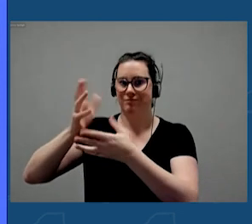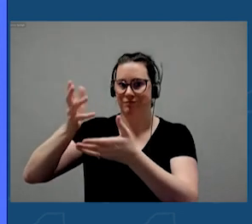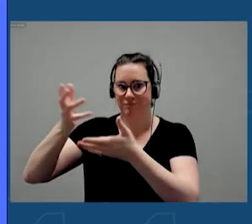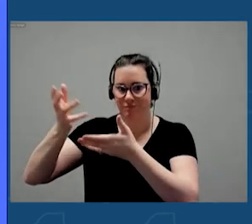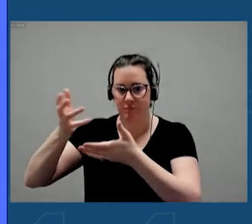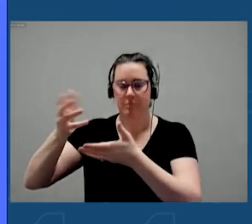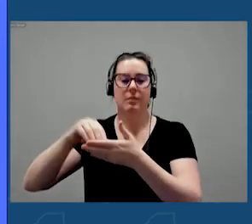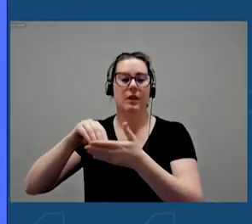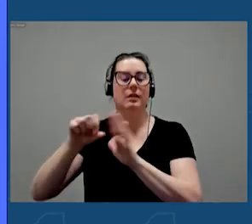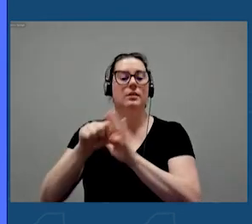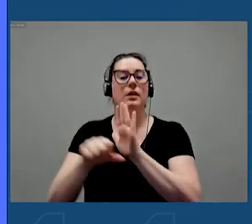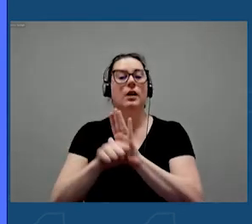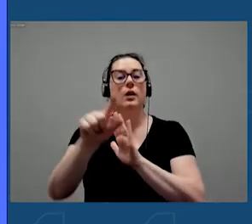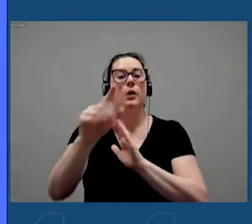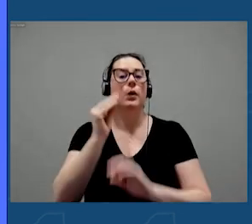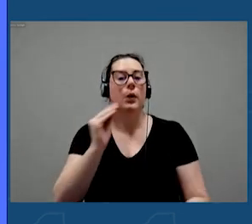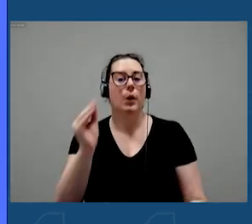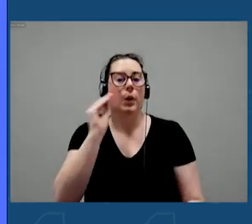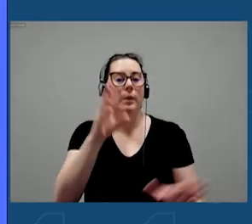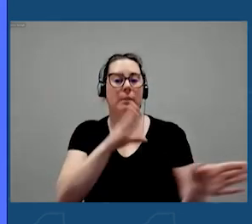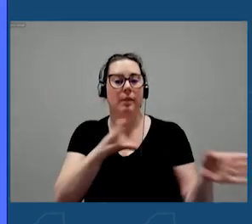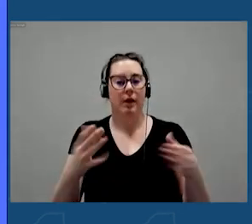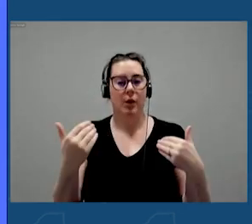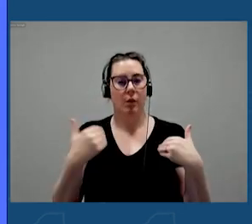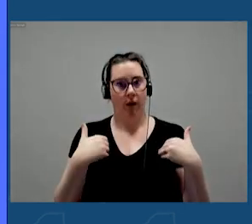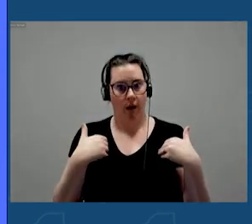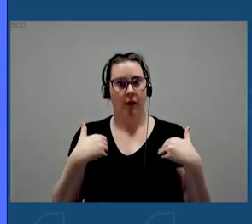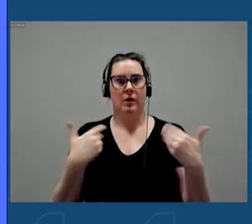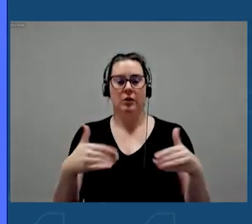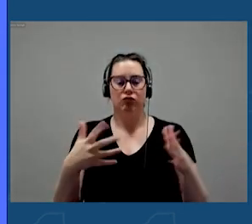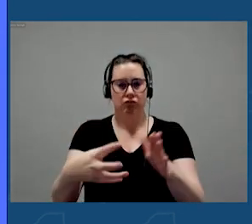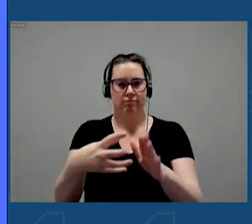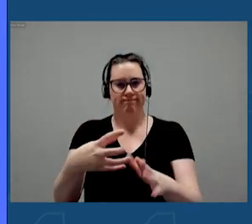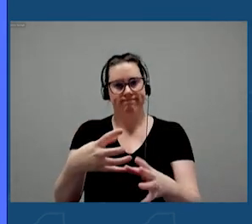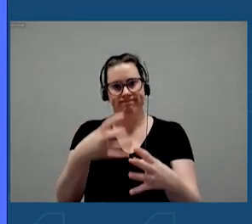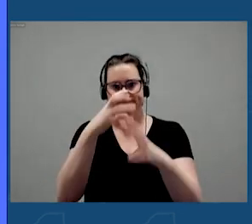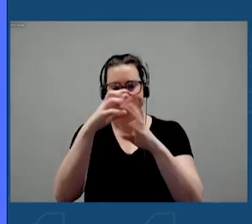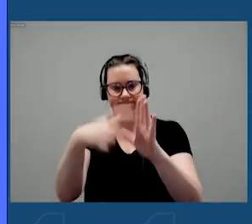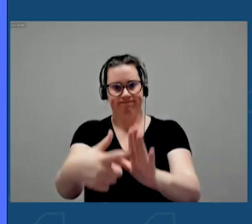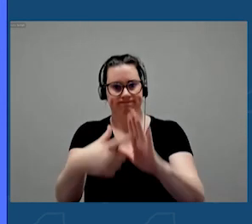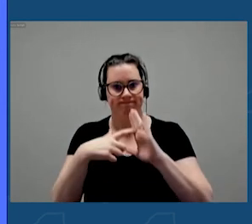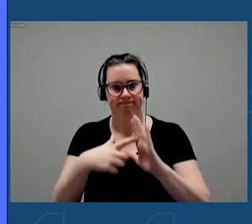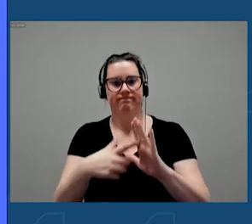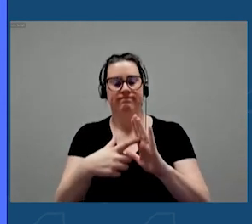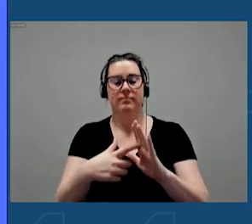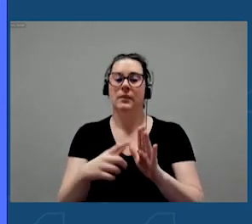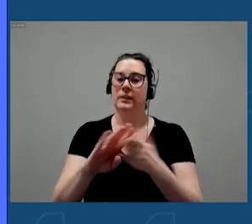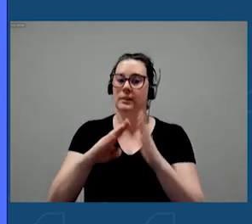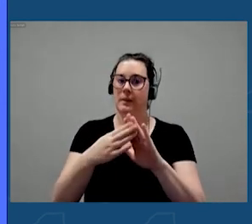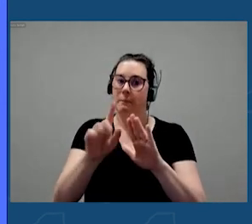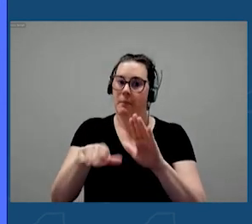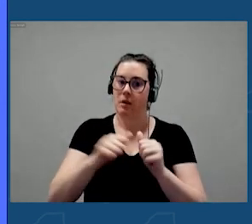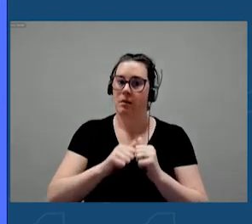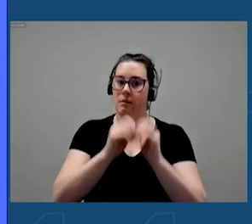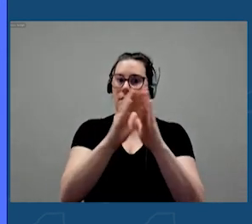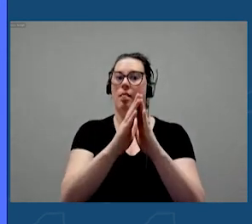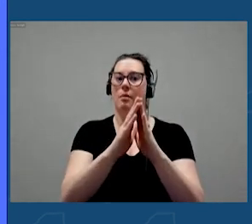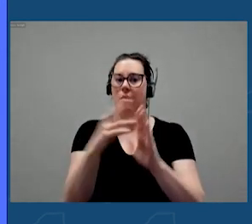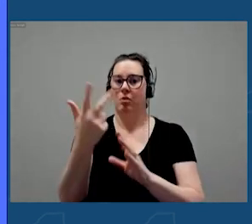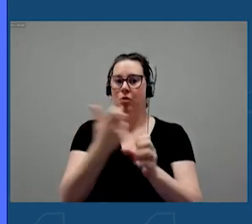your housing plan, you have this pretty aggressive mandate that cities really need to be able to develop the housing within a